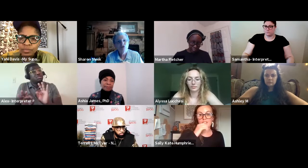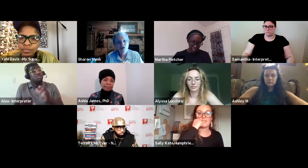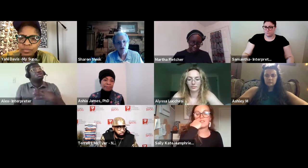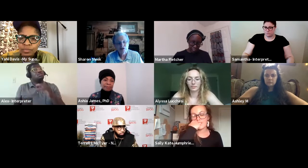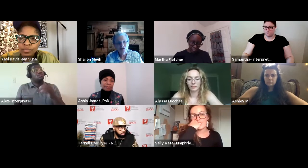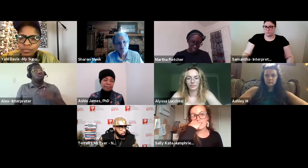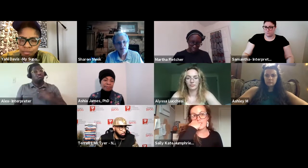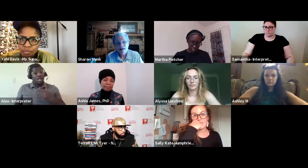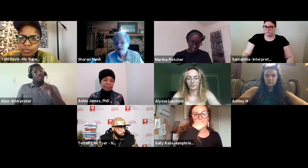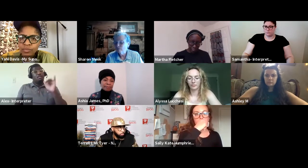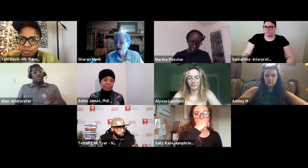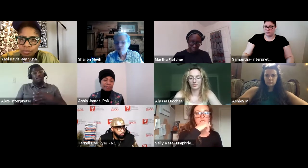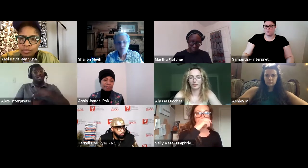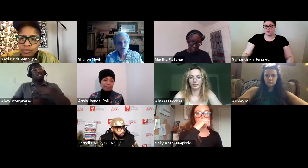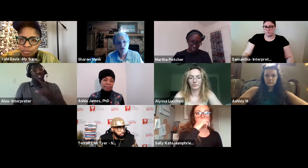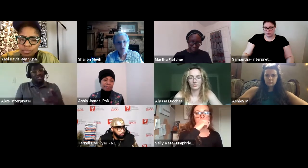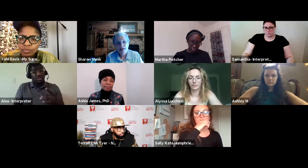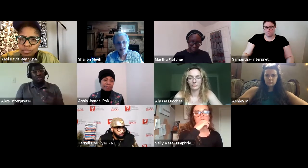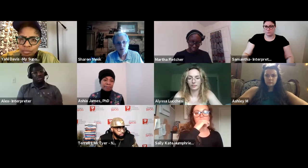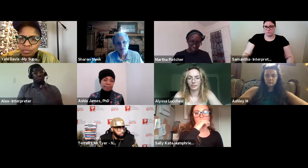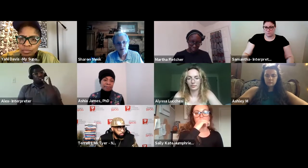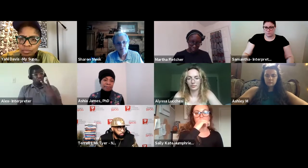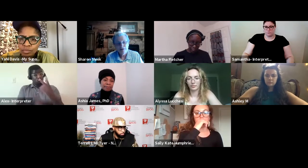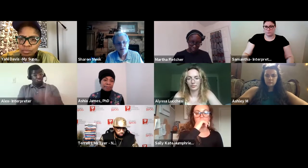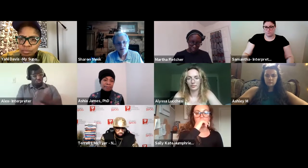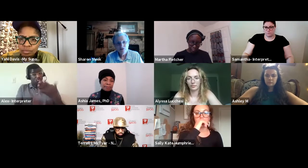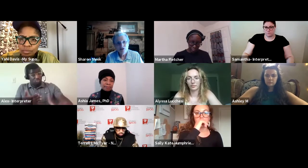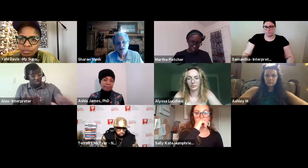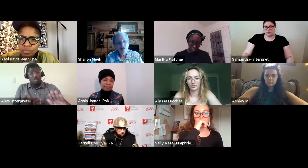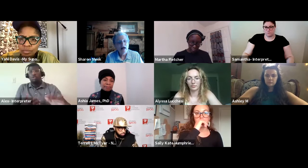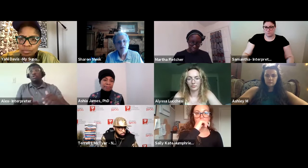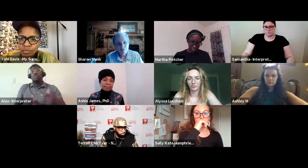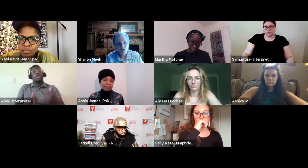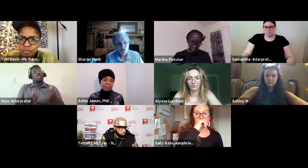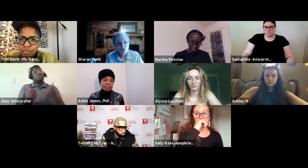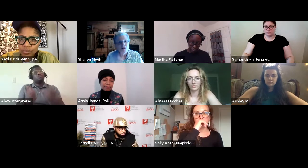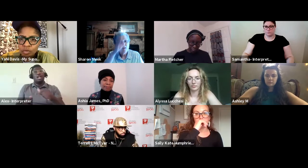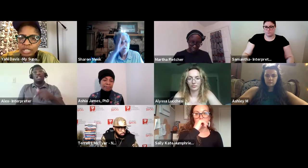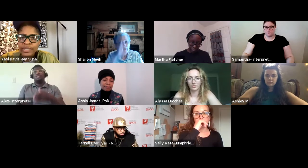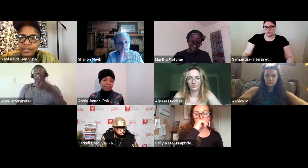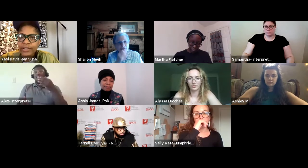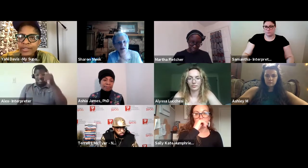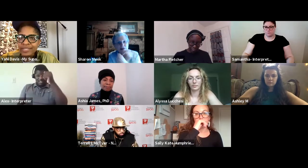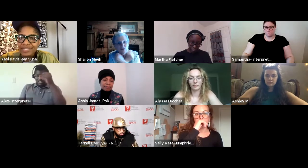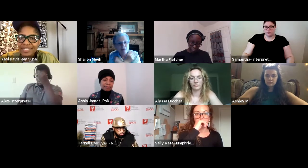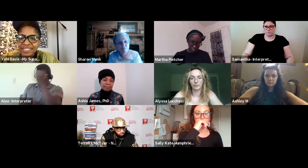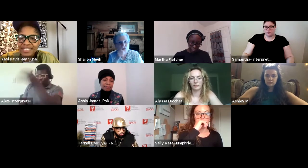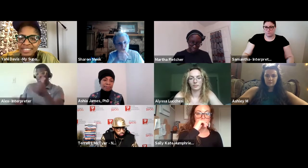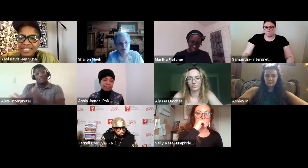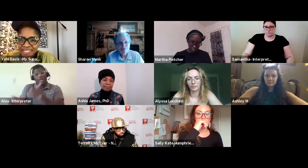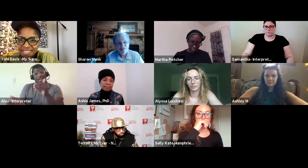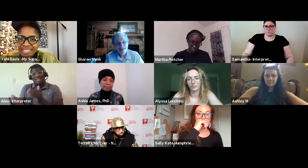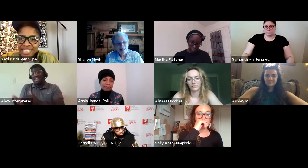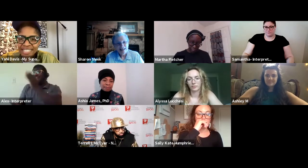2 years, every opportunity we had with him, to say, God loves you. God loves